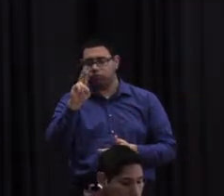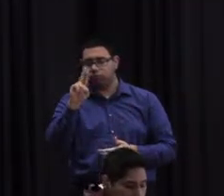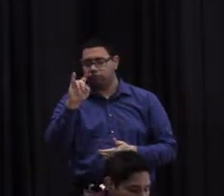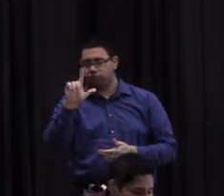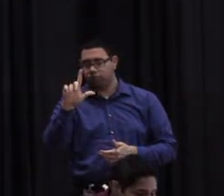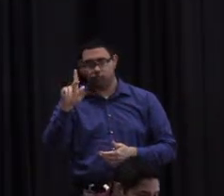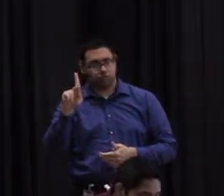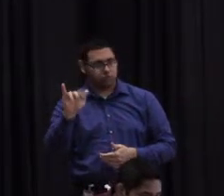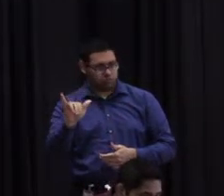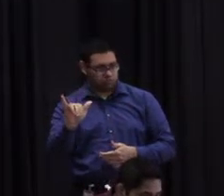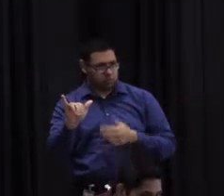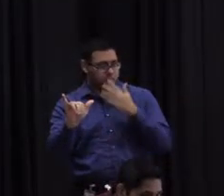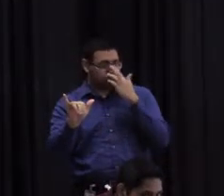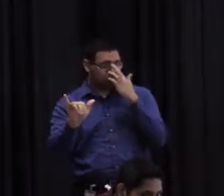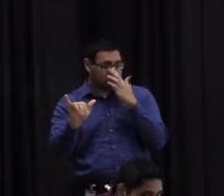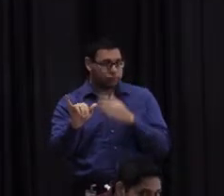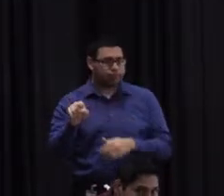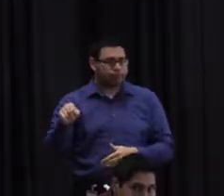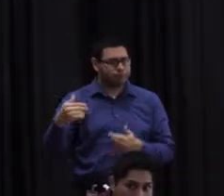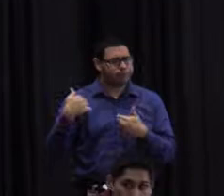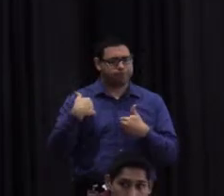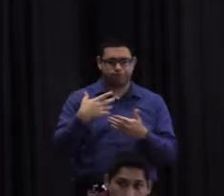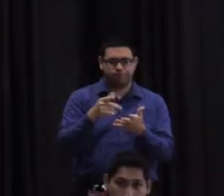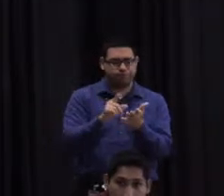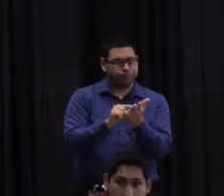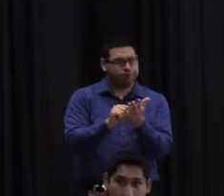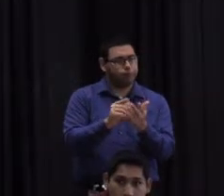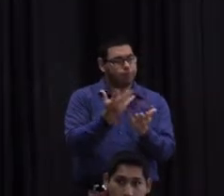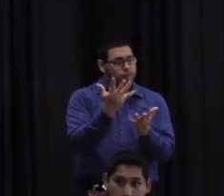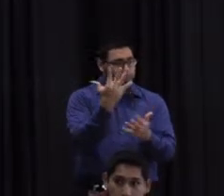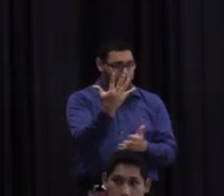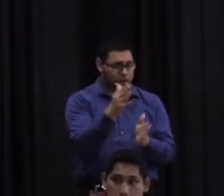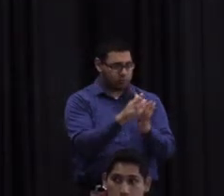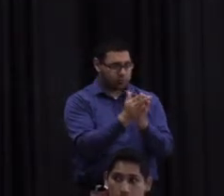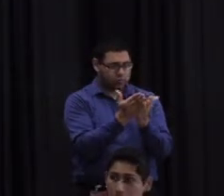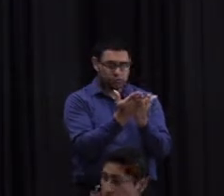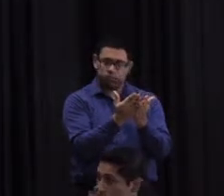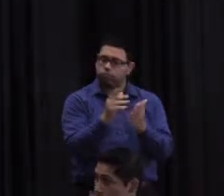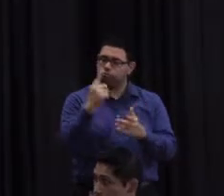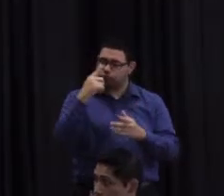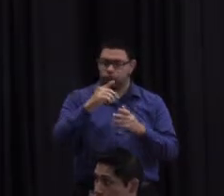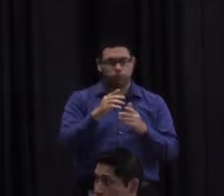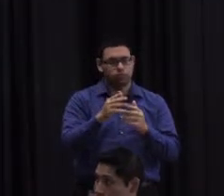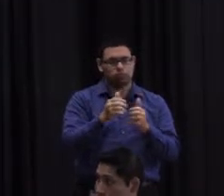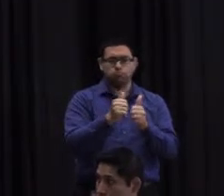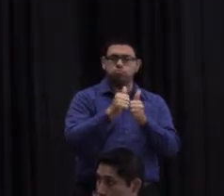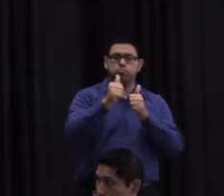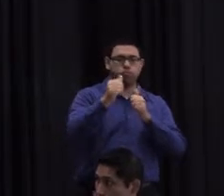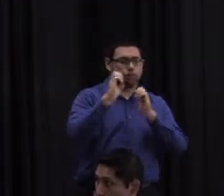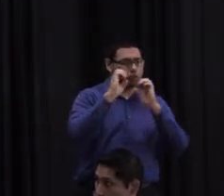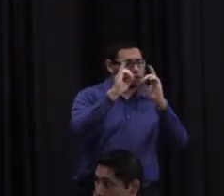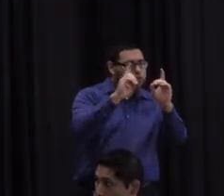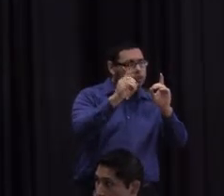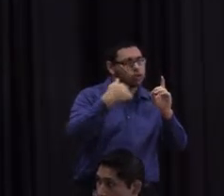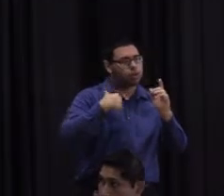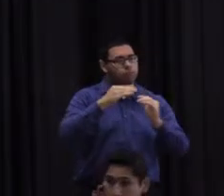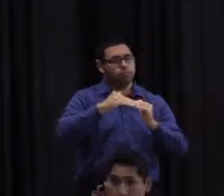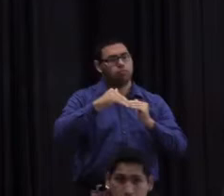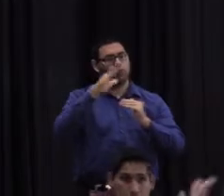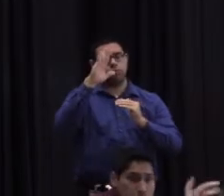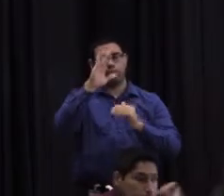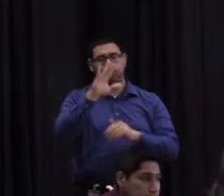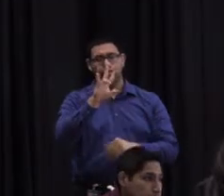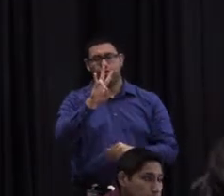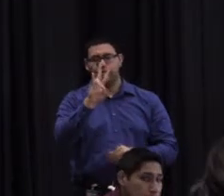Kentucky. He has published 5 books in distance education. He's got well